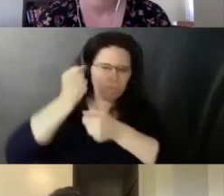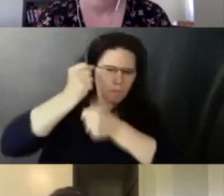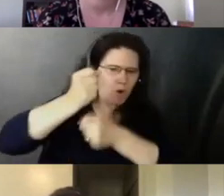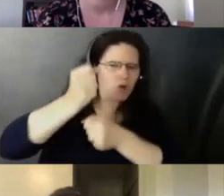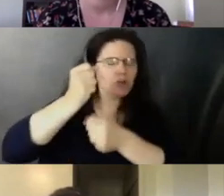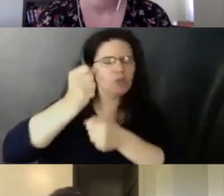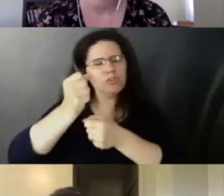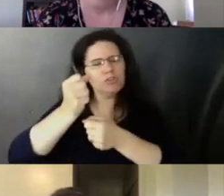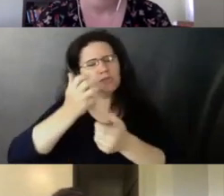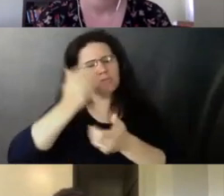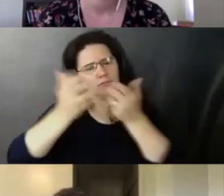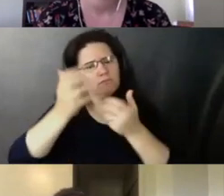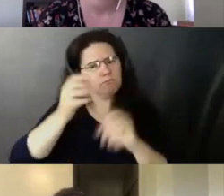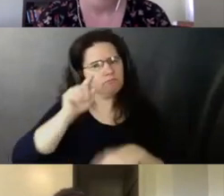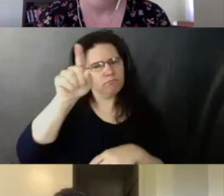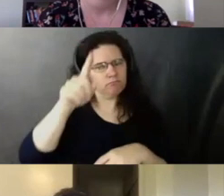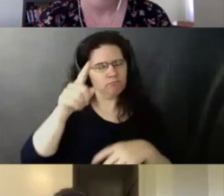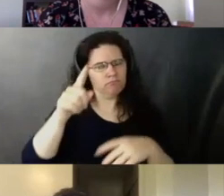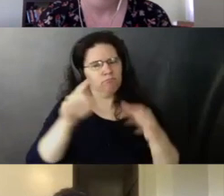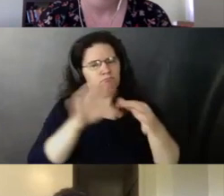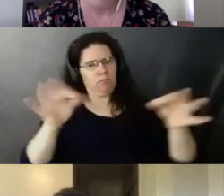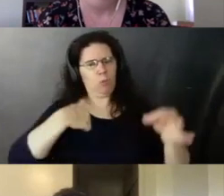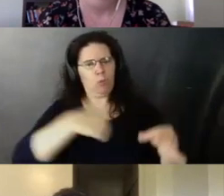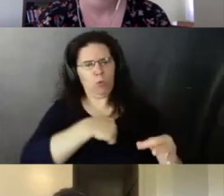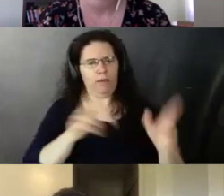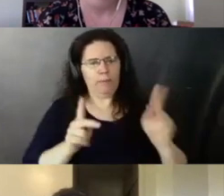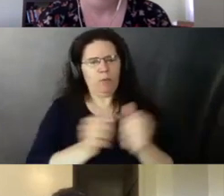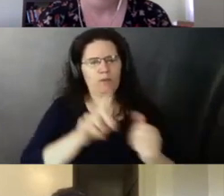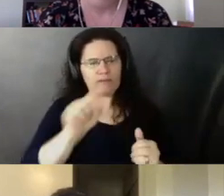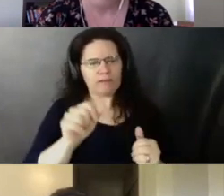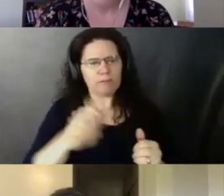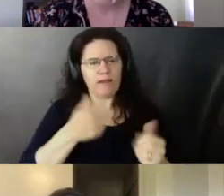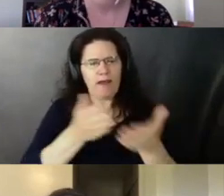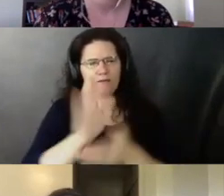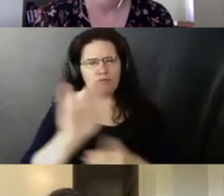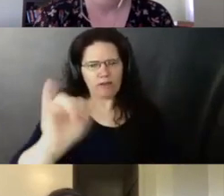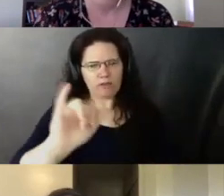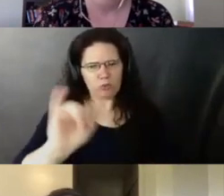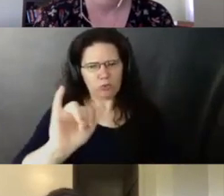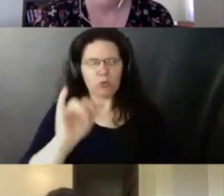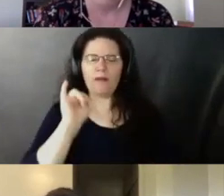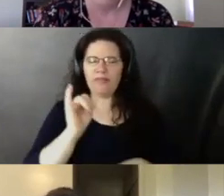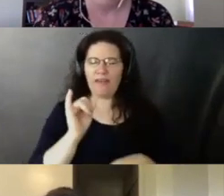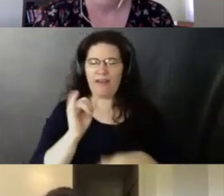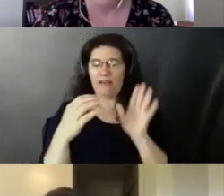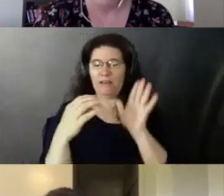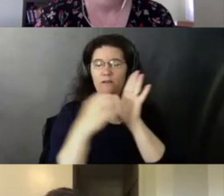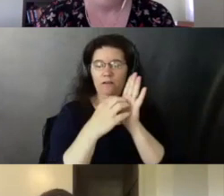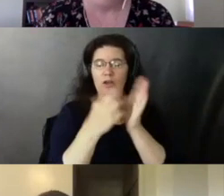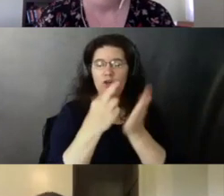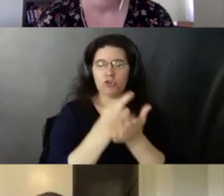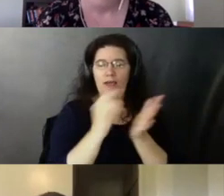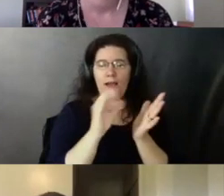with disabilities also had rights. And this was Section 504.